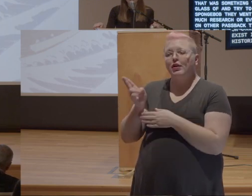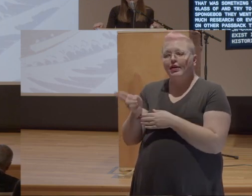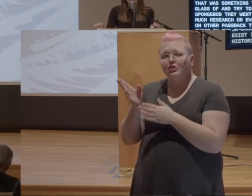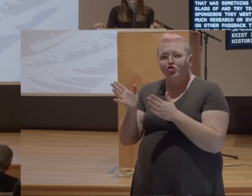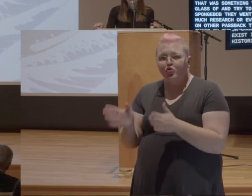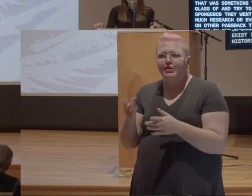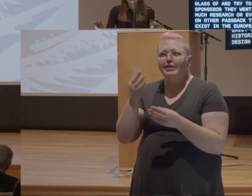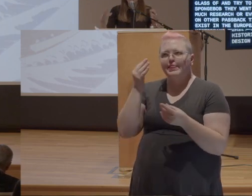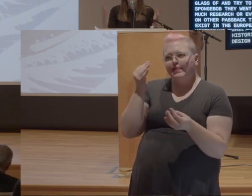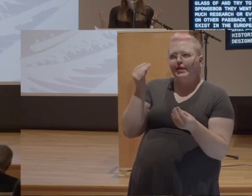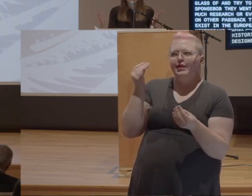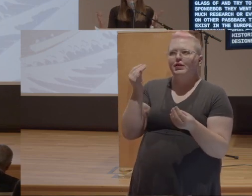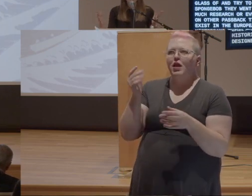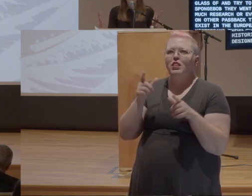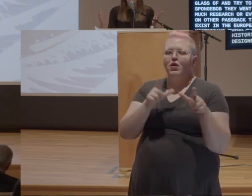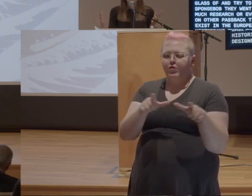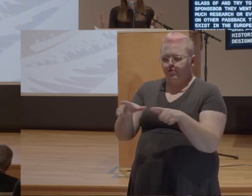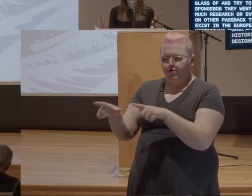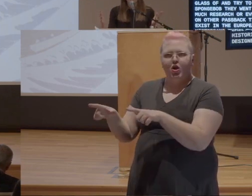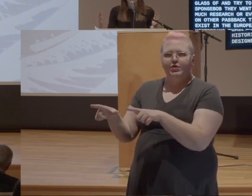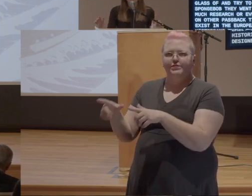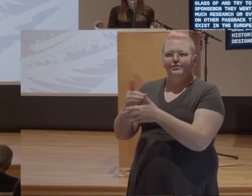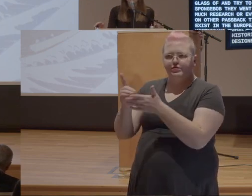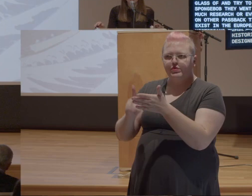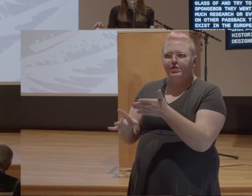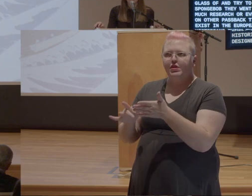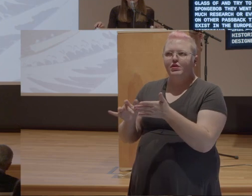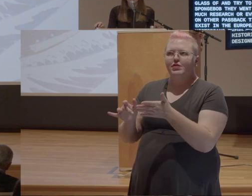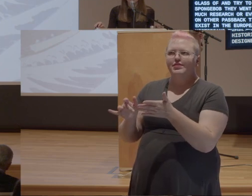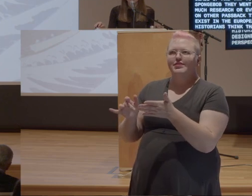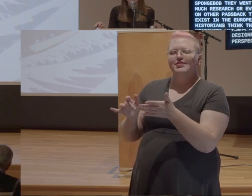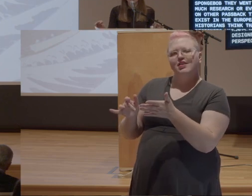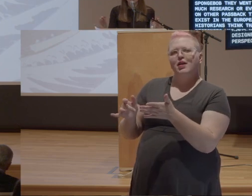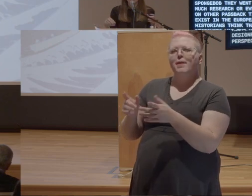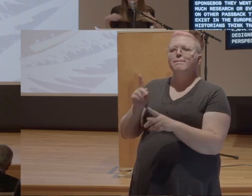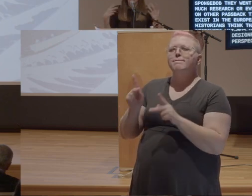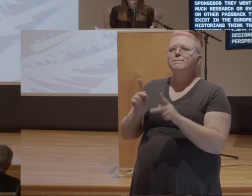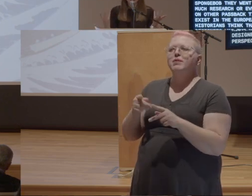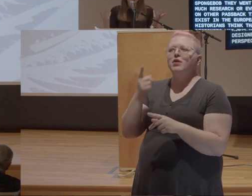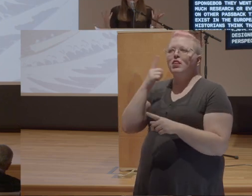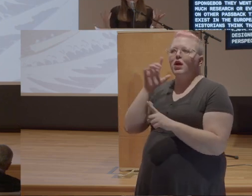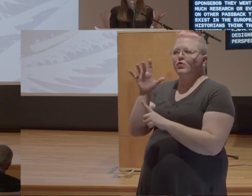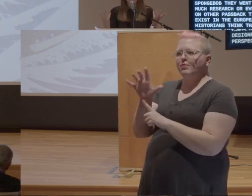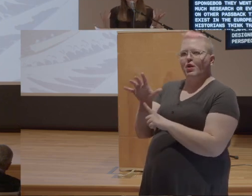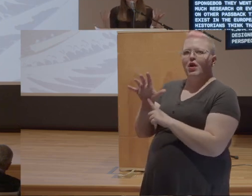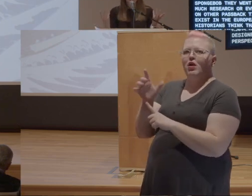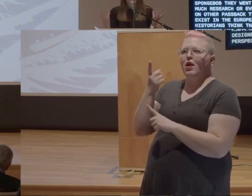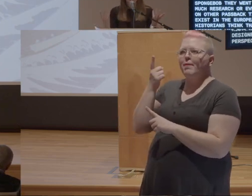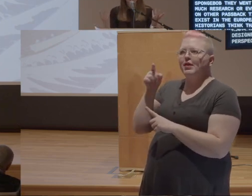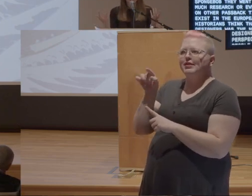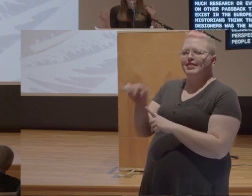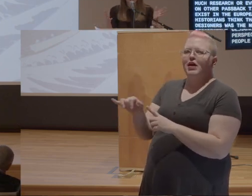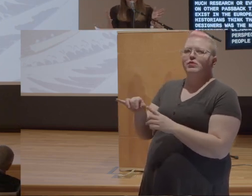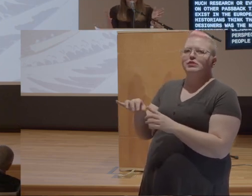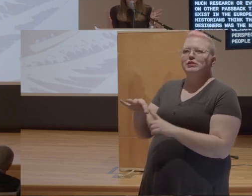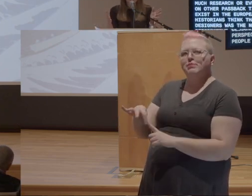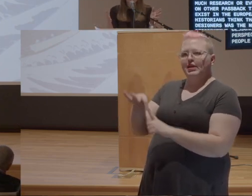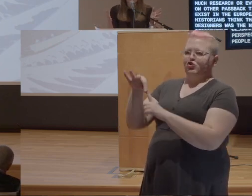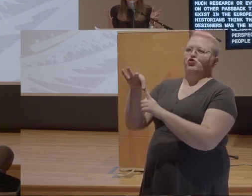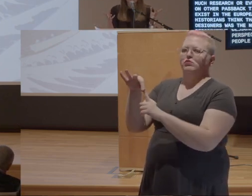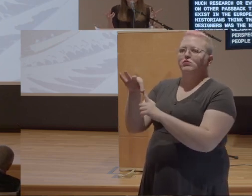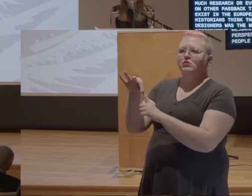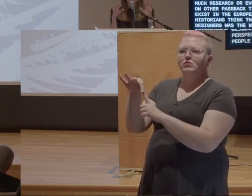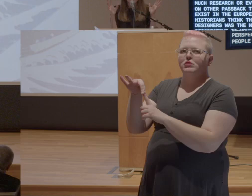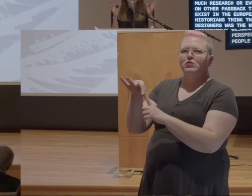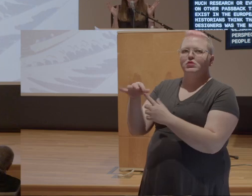print designers was the novelty of this type of perspective. So kind of like a spectacle for people to come and look at this thing